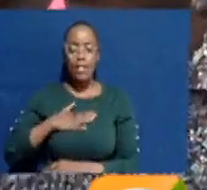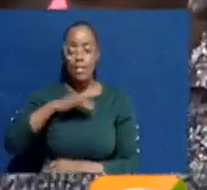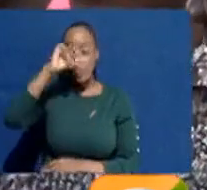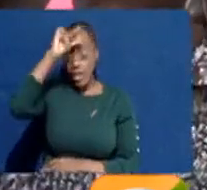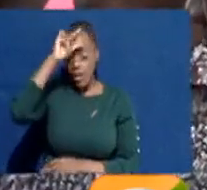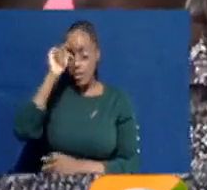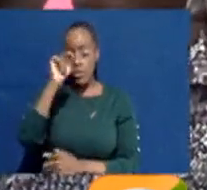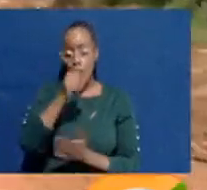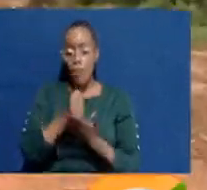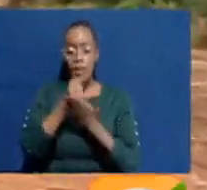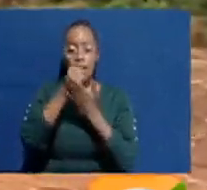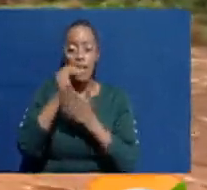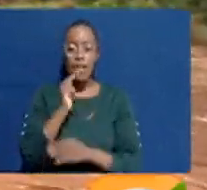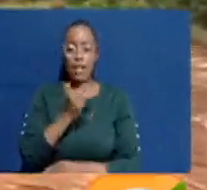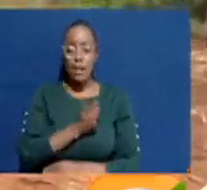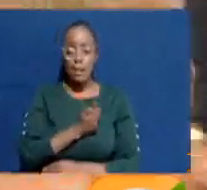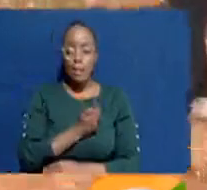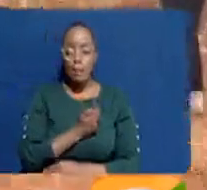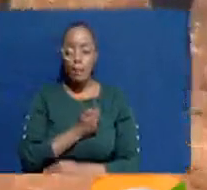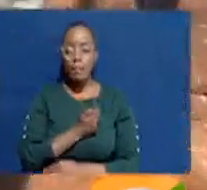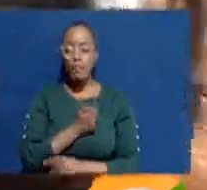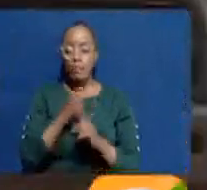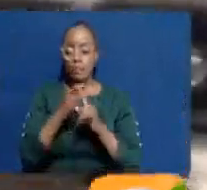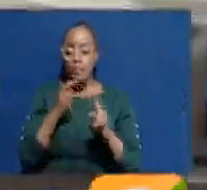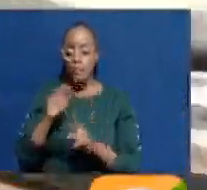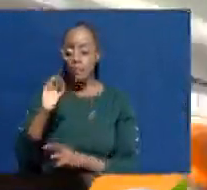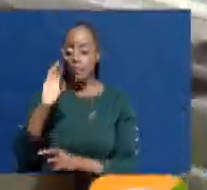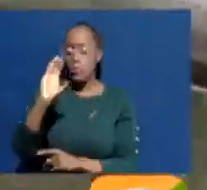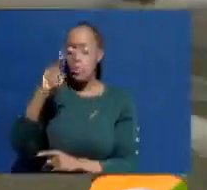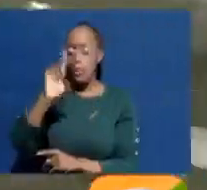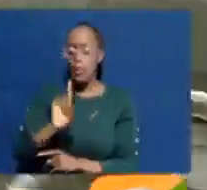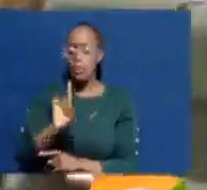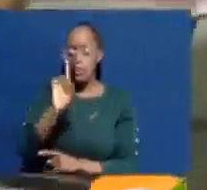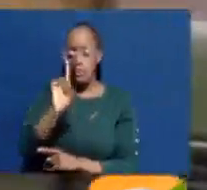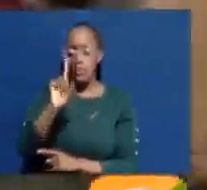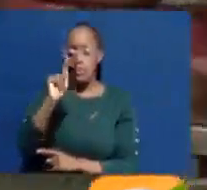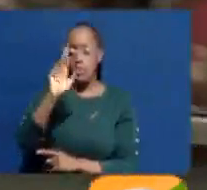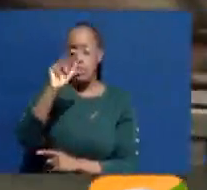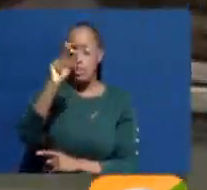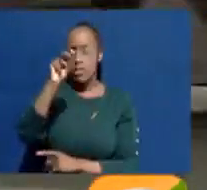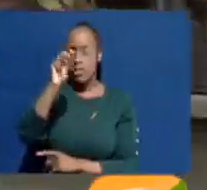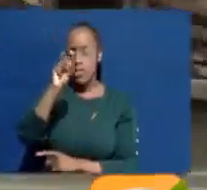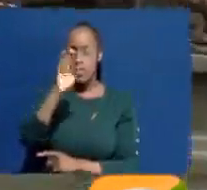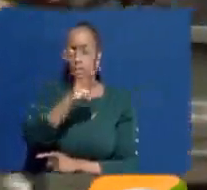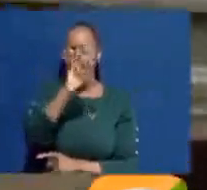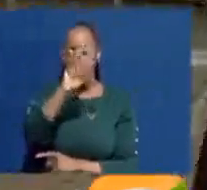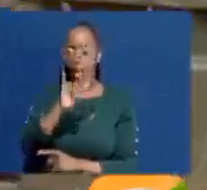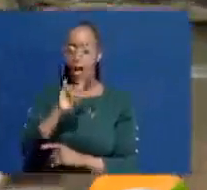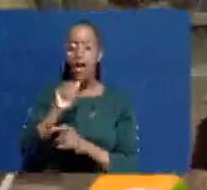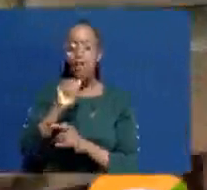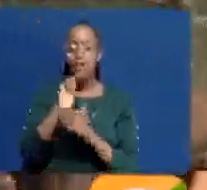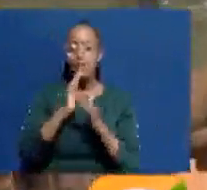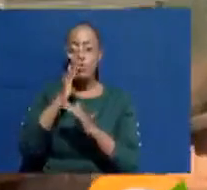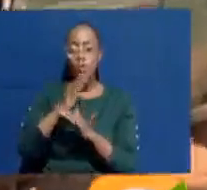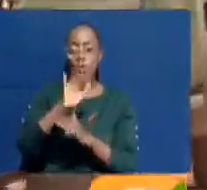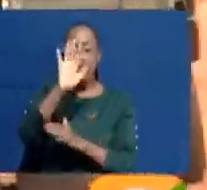ingilieni ili mtusaidie. According to the OCPD of Transmara, Jamlik Ngaruya, more than five